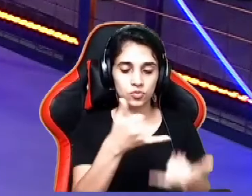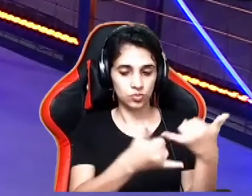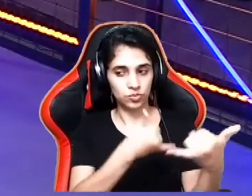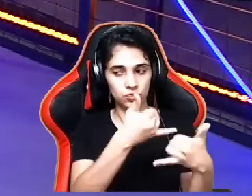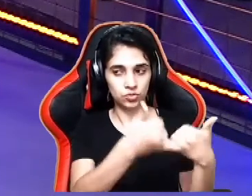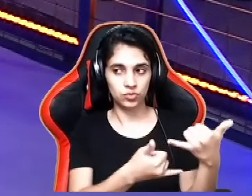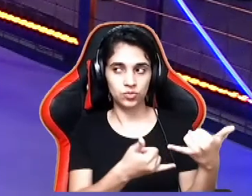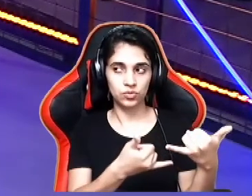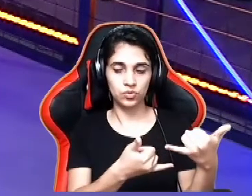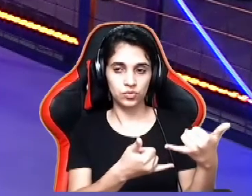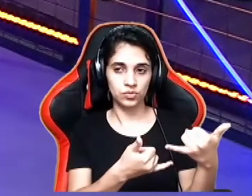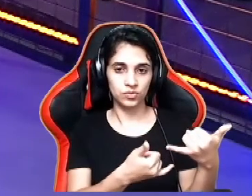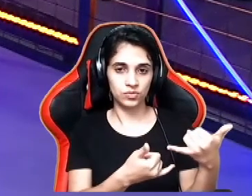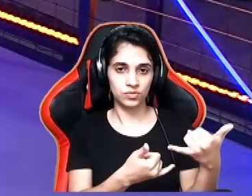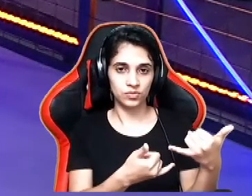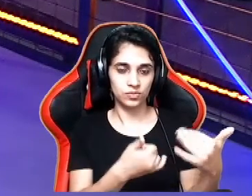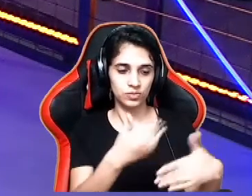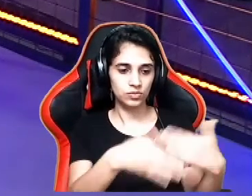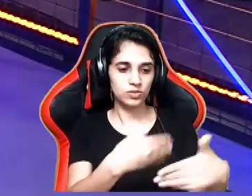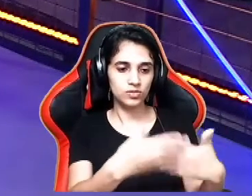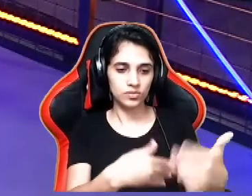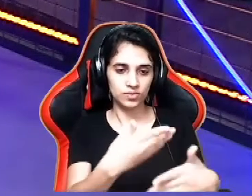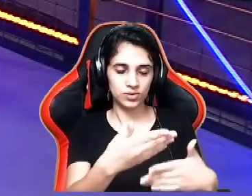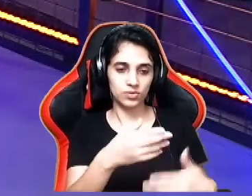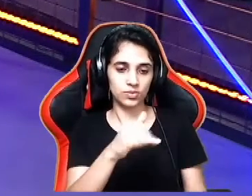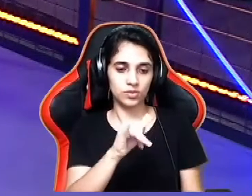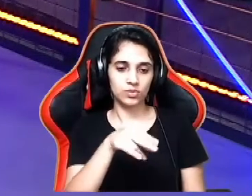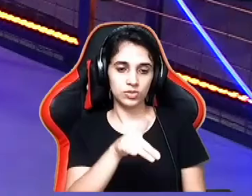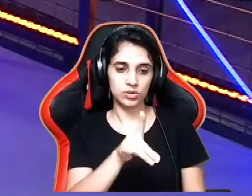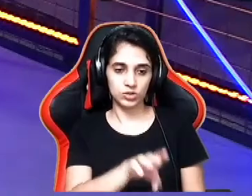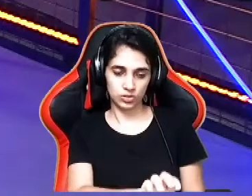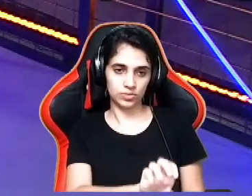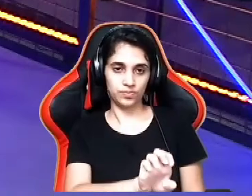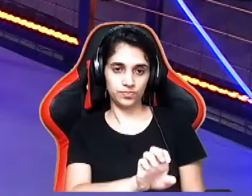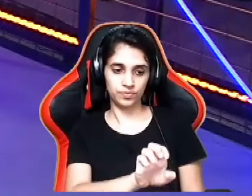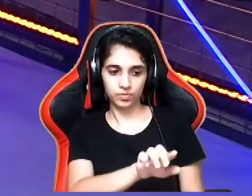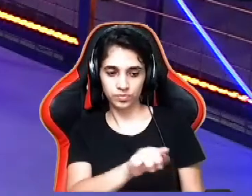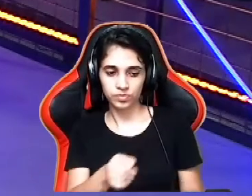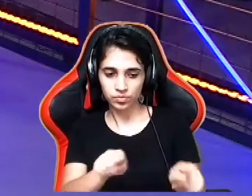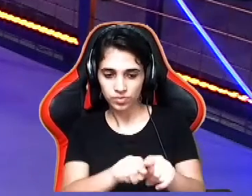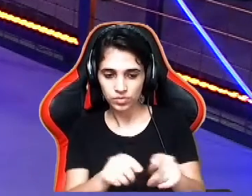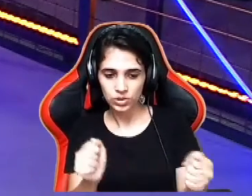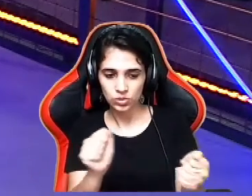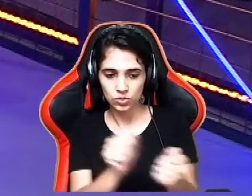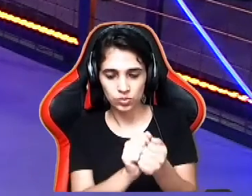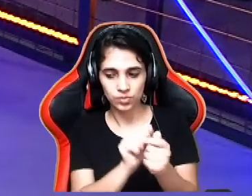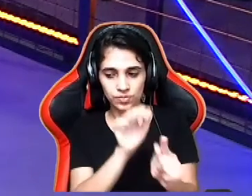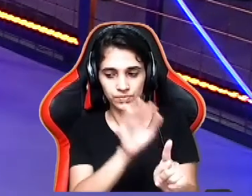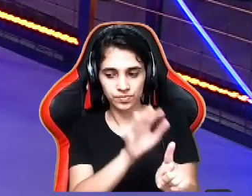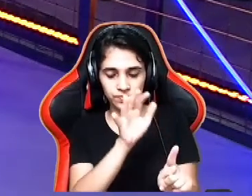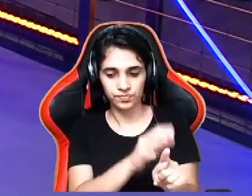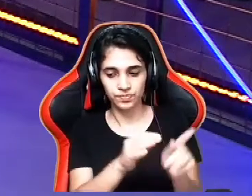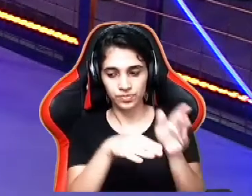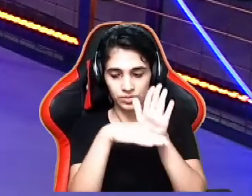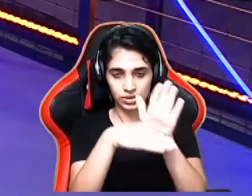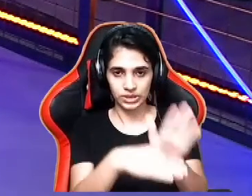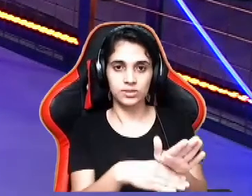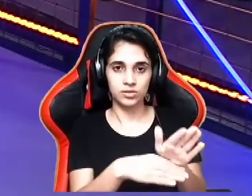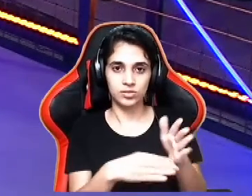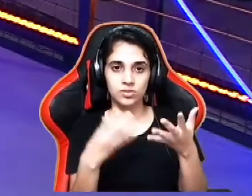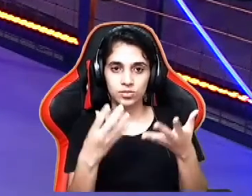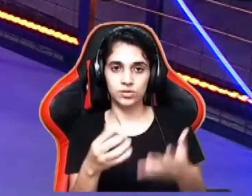after a game of an indie developer, and sitting right next to